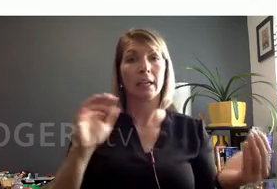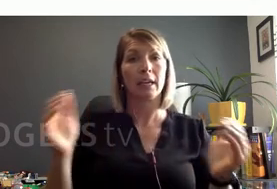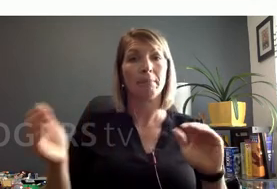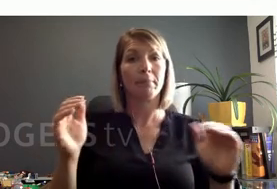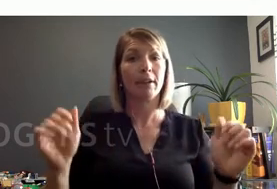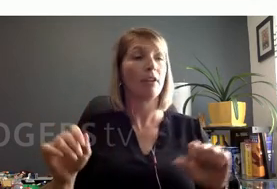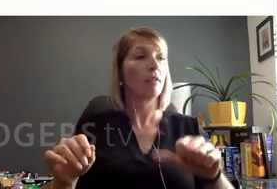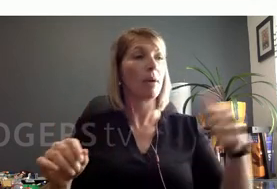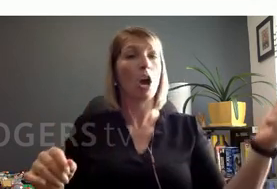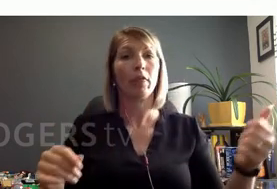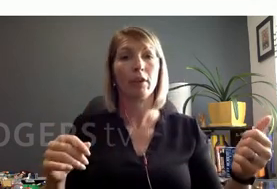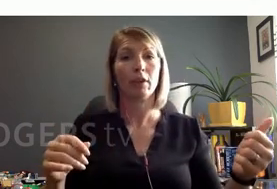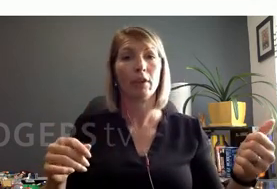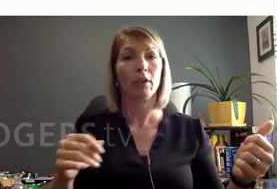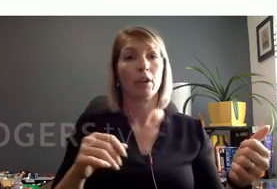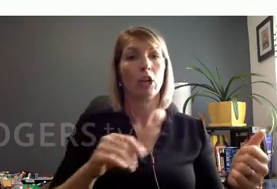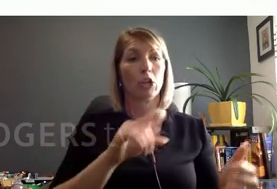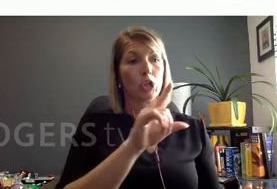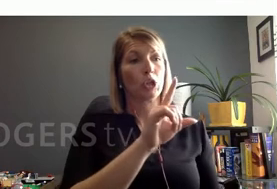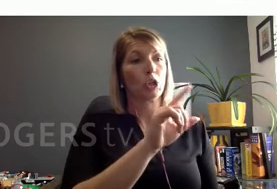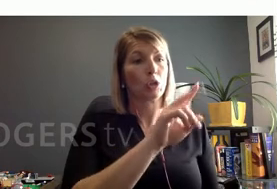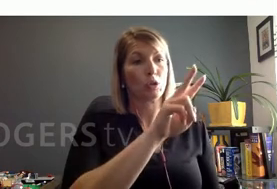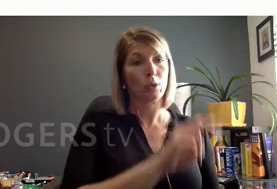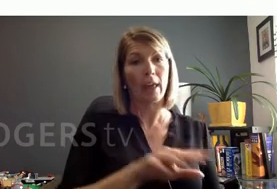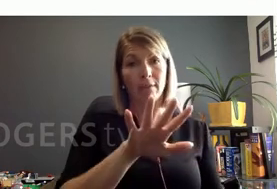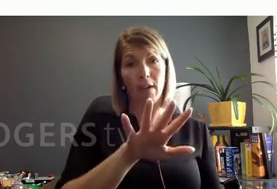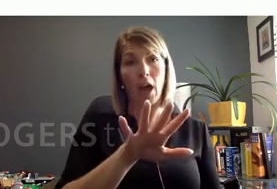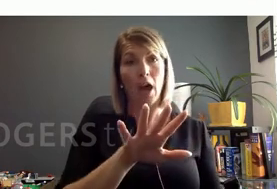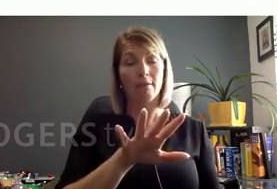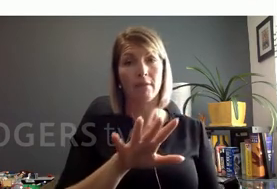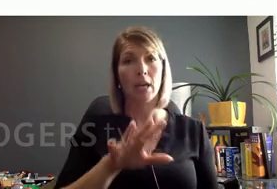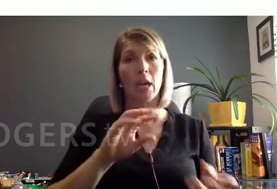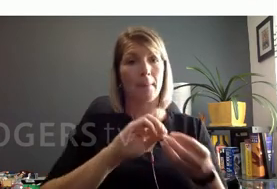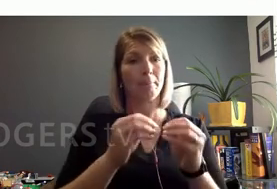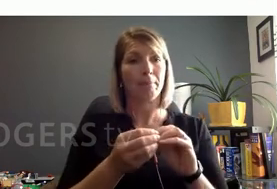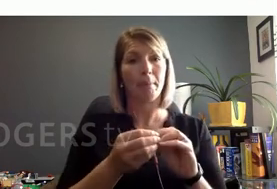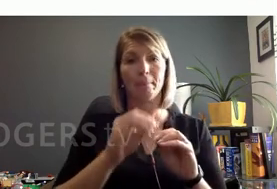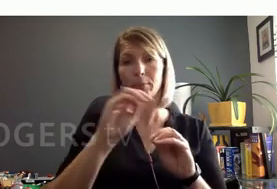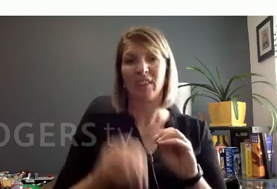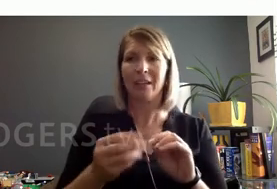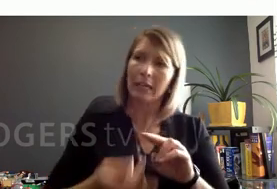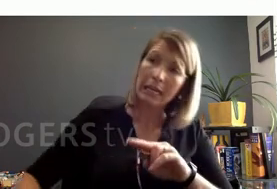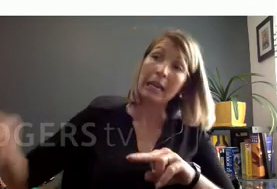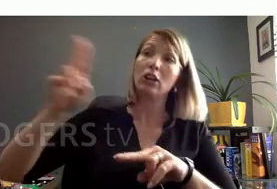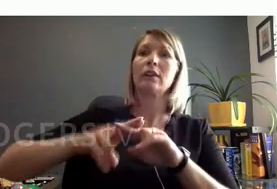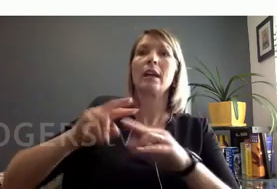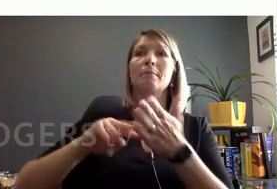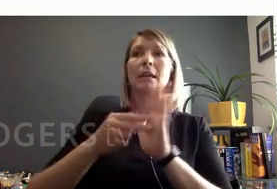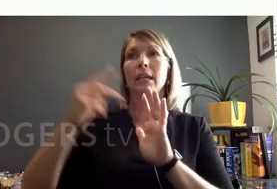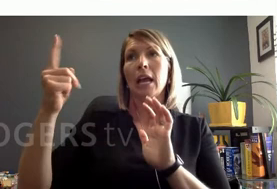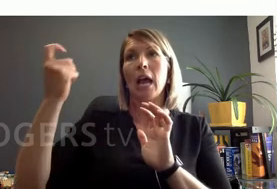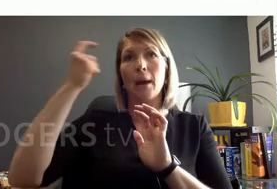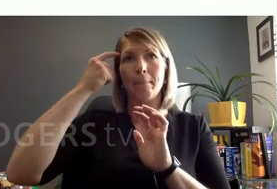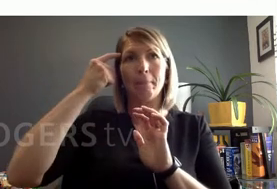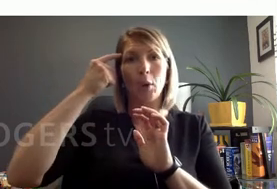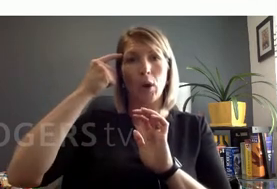Lynch in 2005. I think the attitudes of employer has becoming more positive. The reason for